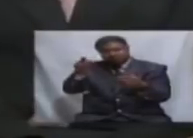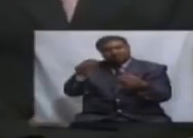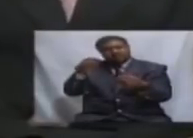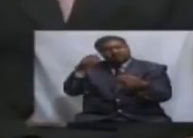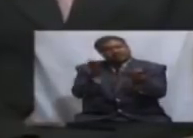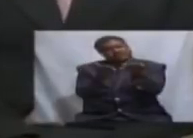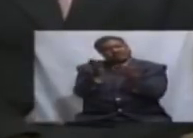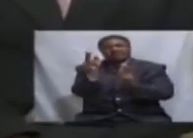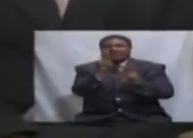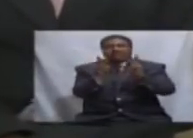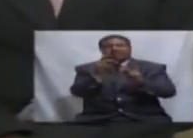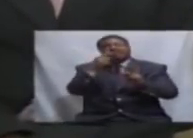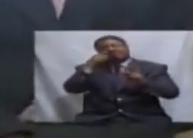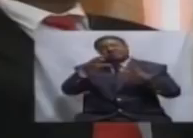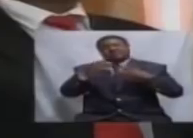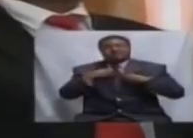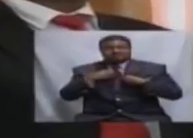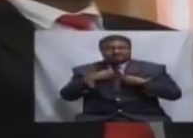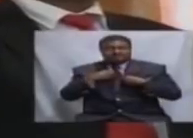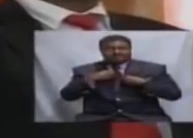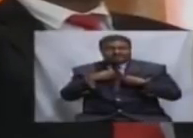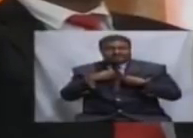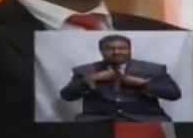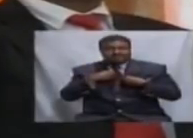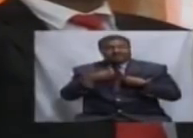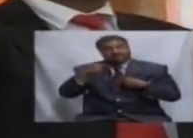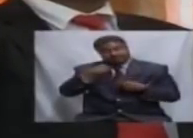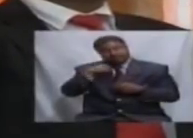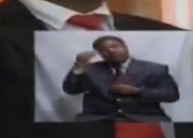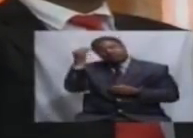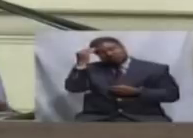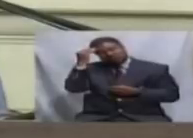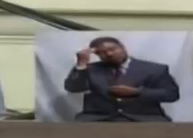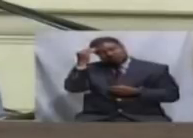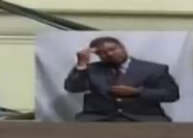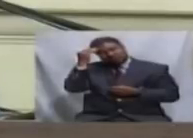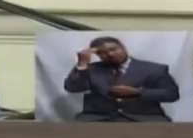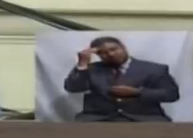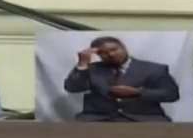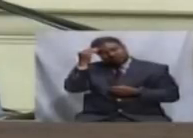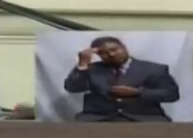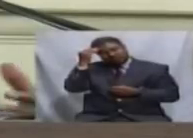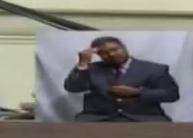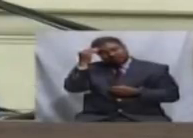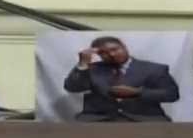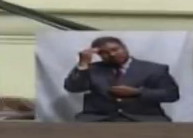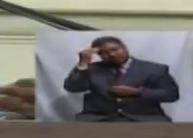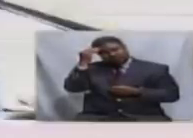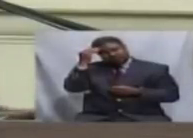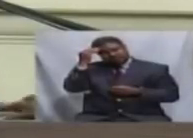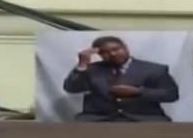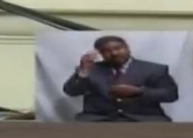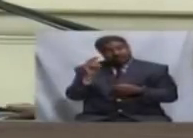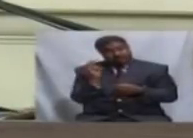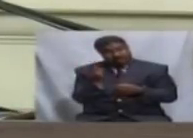criticized. But I know you're believers like myself. What you should seek is the spirit